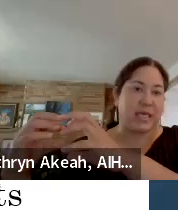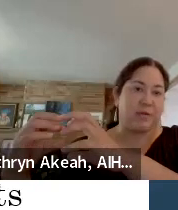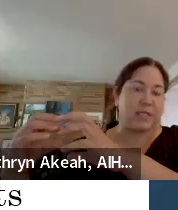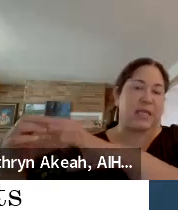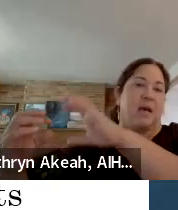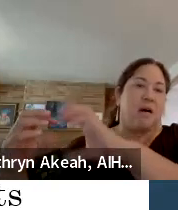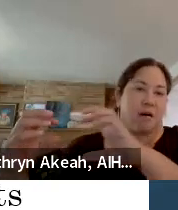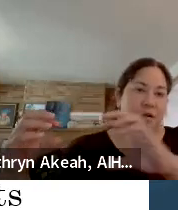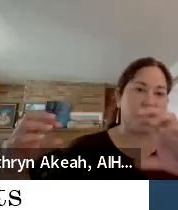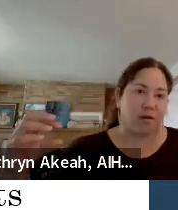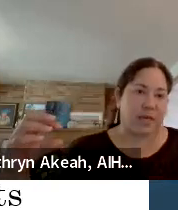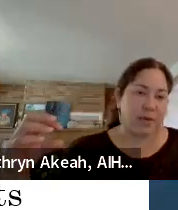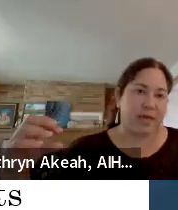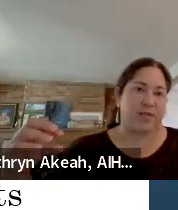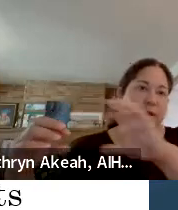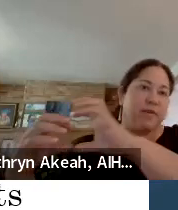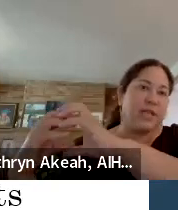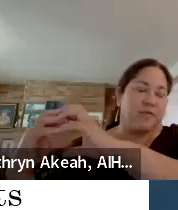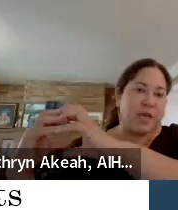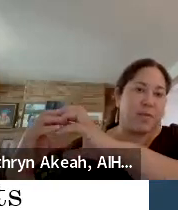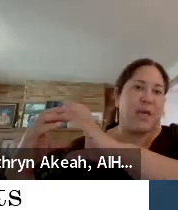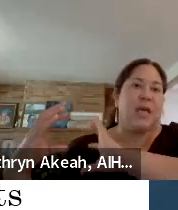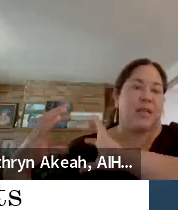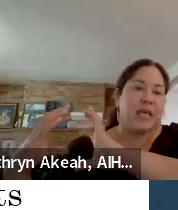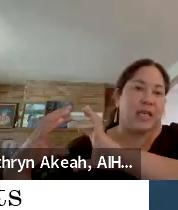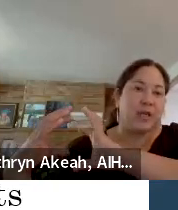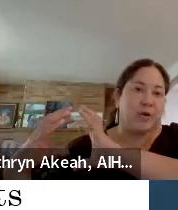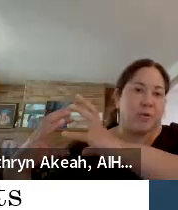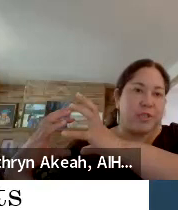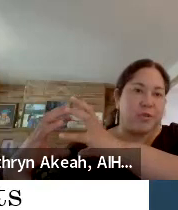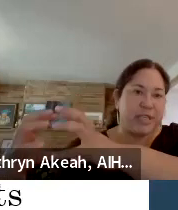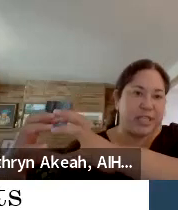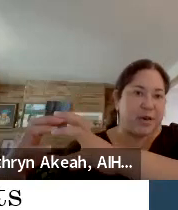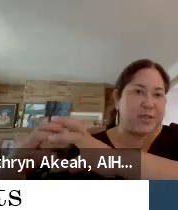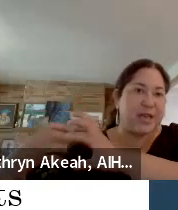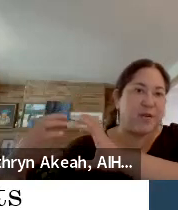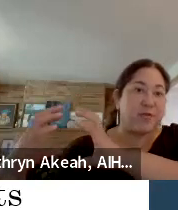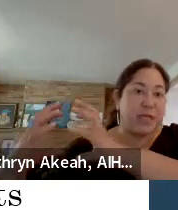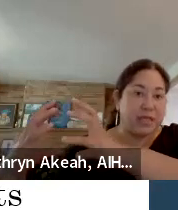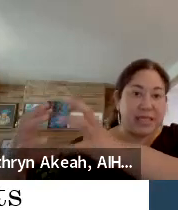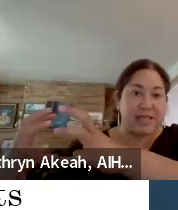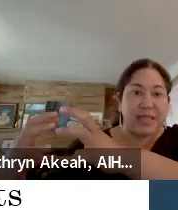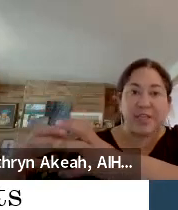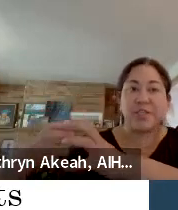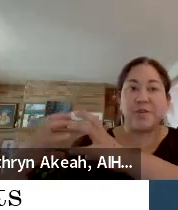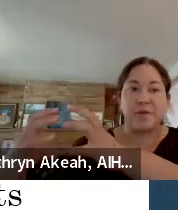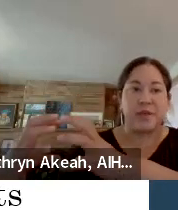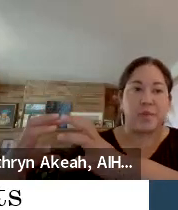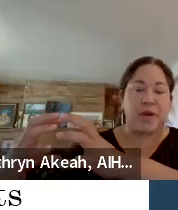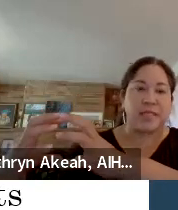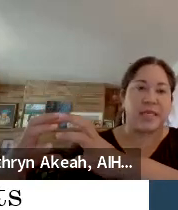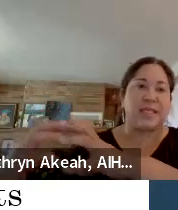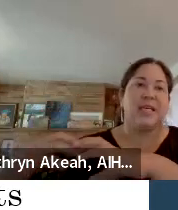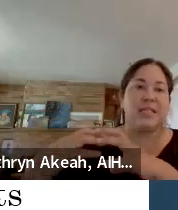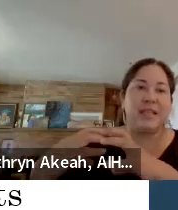interact with the state ones all along that way. So everything from the original reach out and hopefully de-escalation early